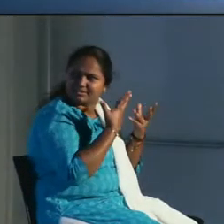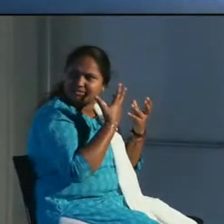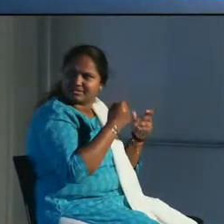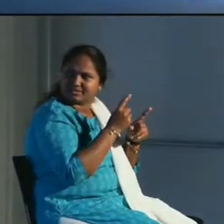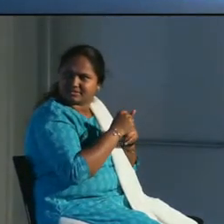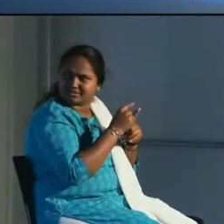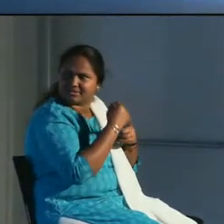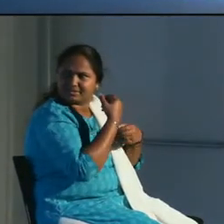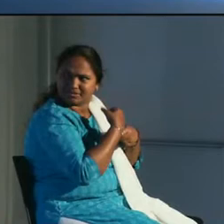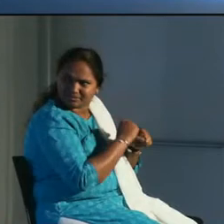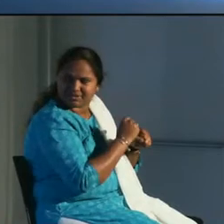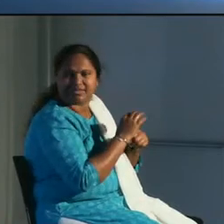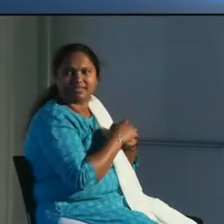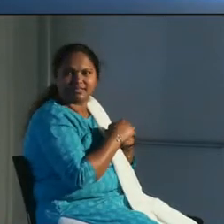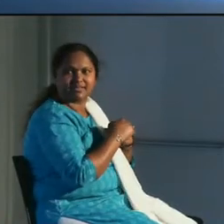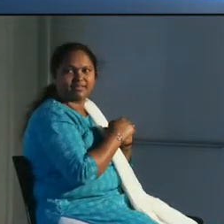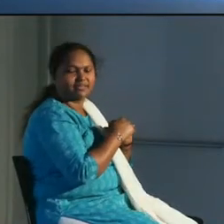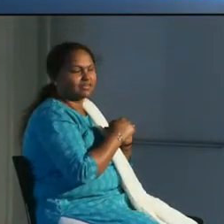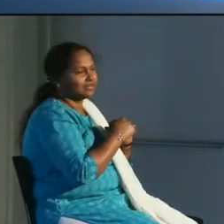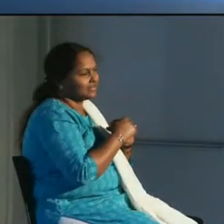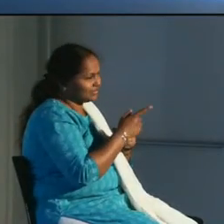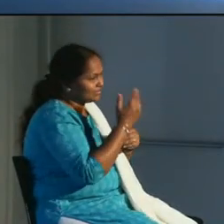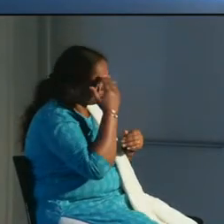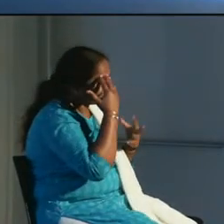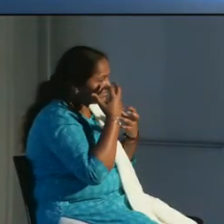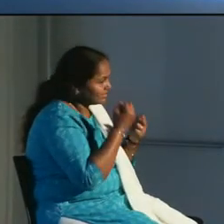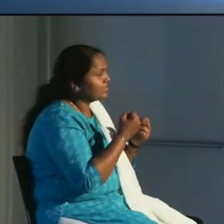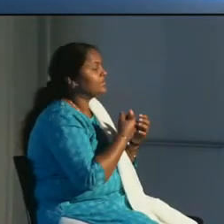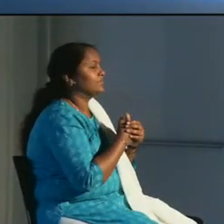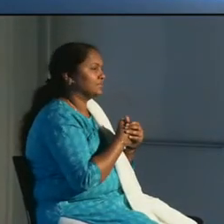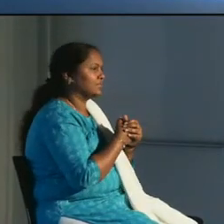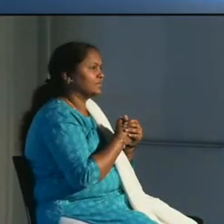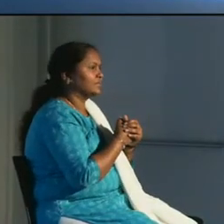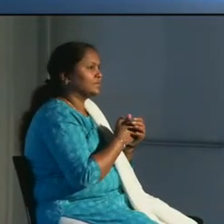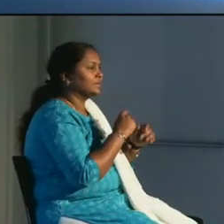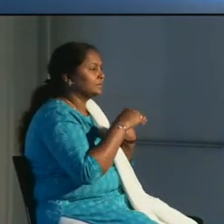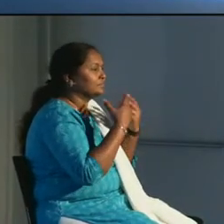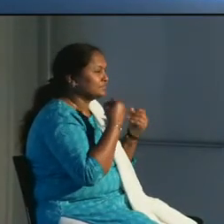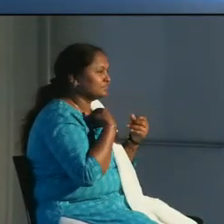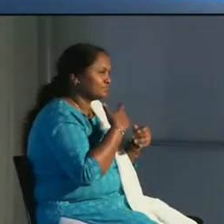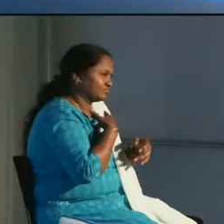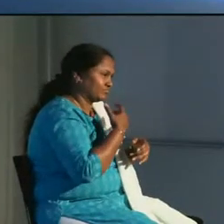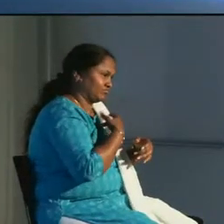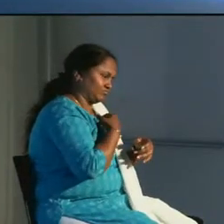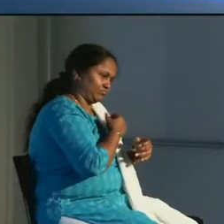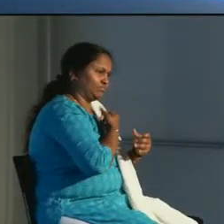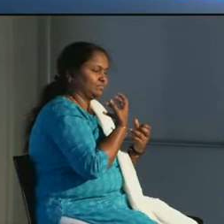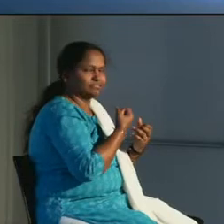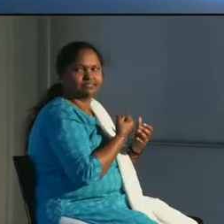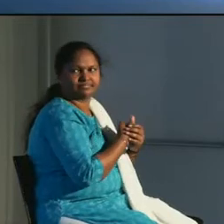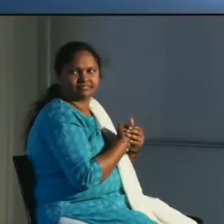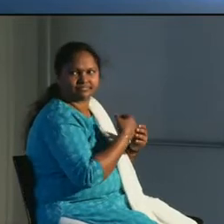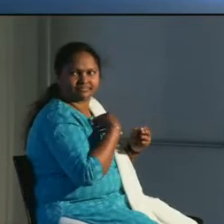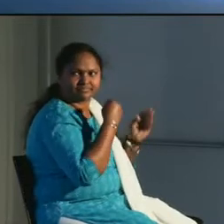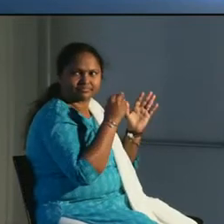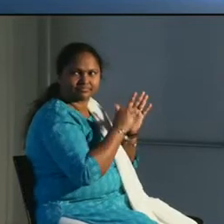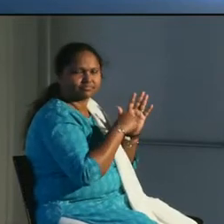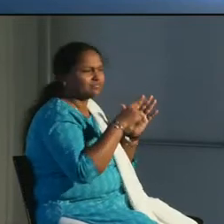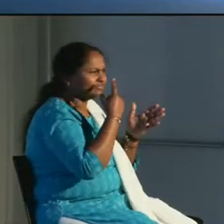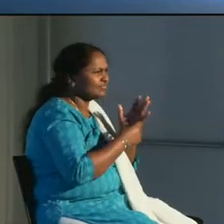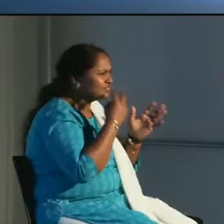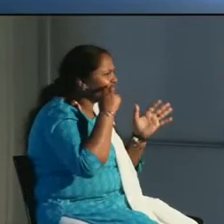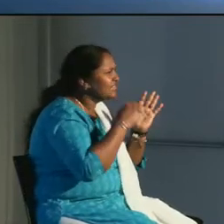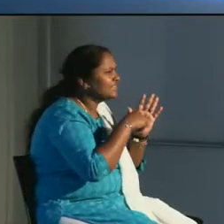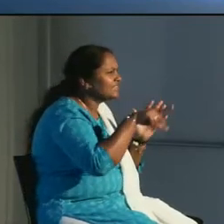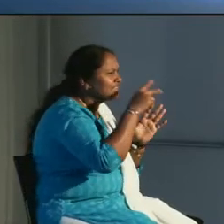that you've made and, you know, yeah, and own it as well. I put this image just to show you what does it